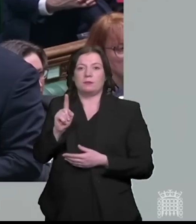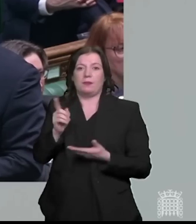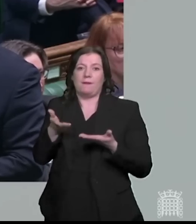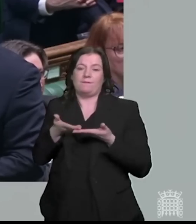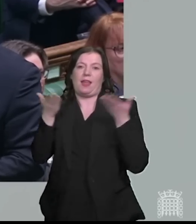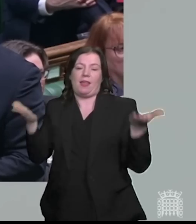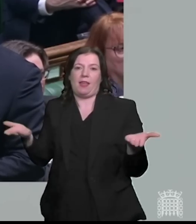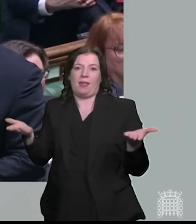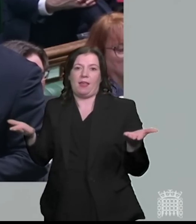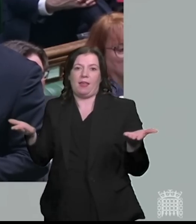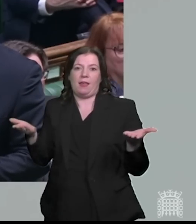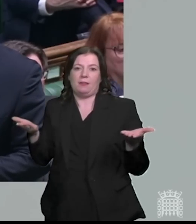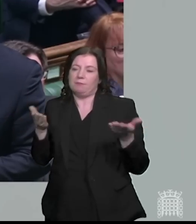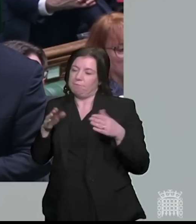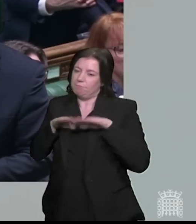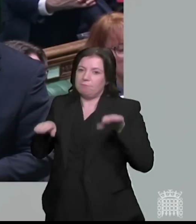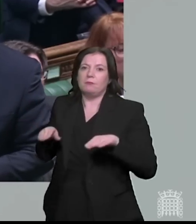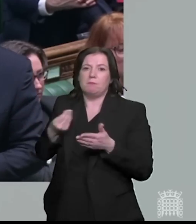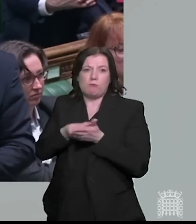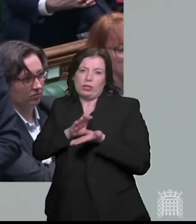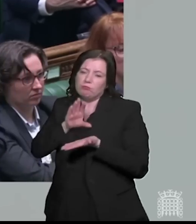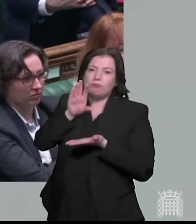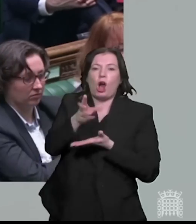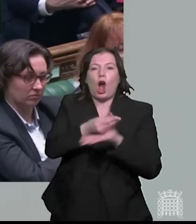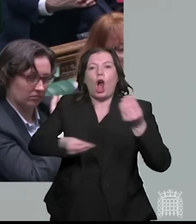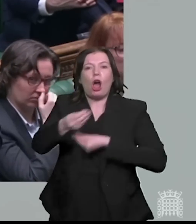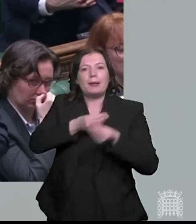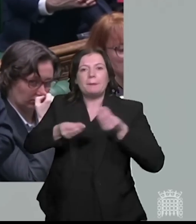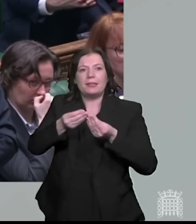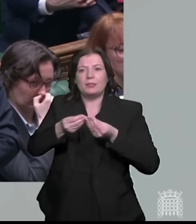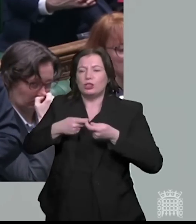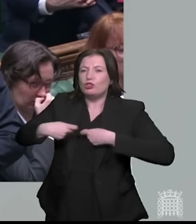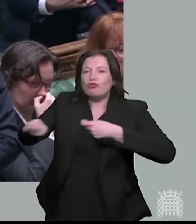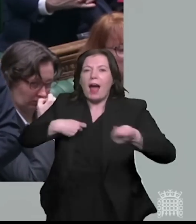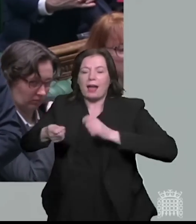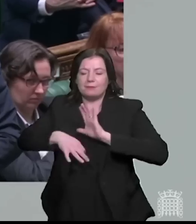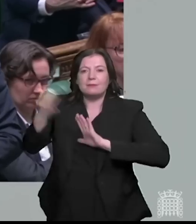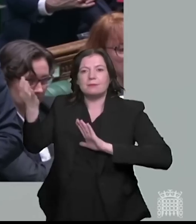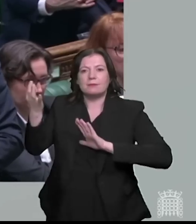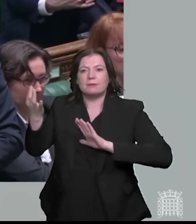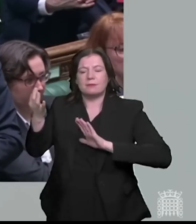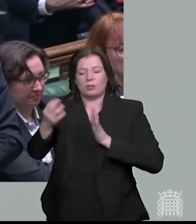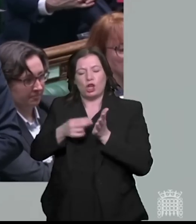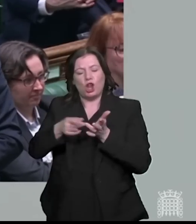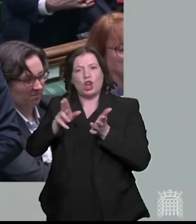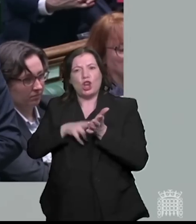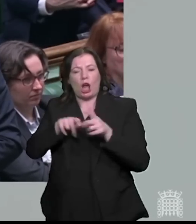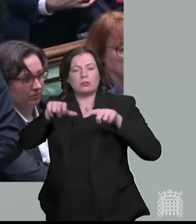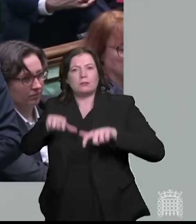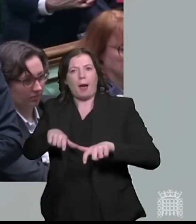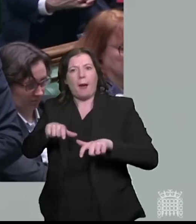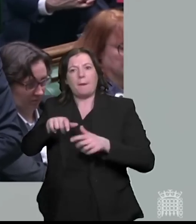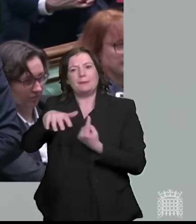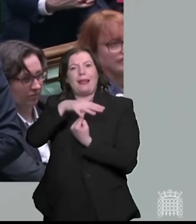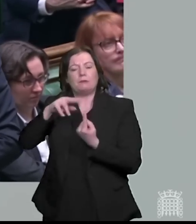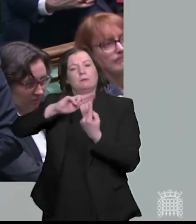more cash to really support the economy and really boost trade. Ending non-dom status, not mentioned